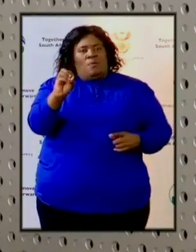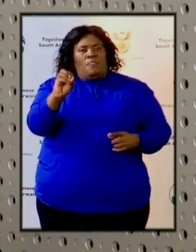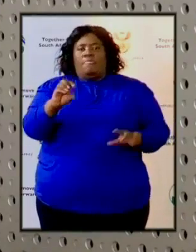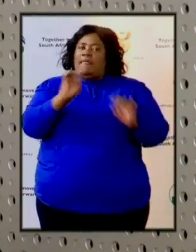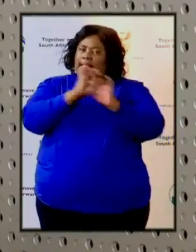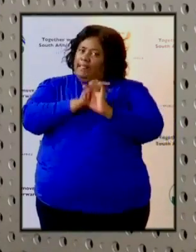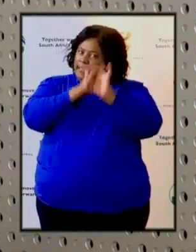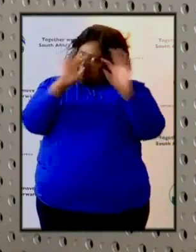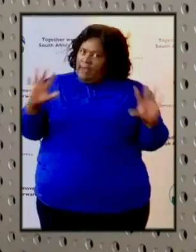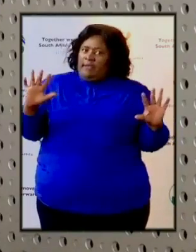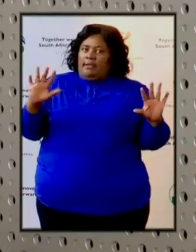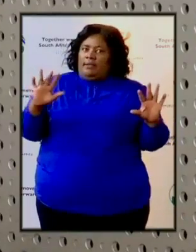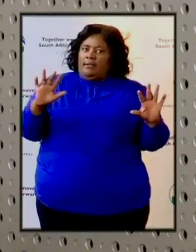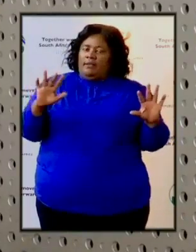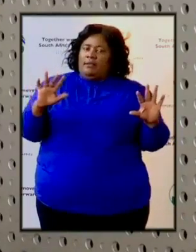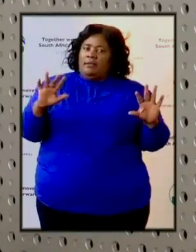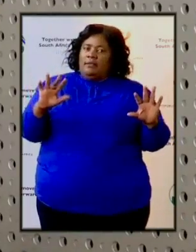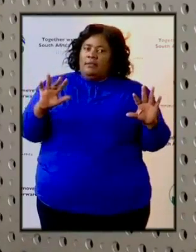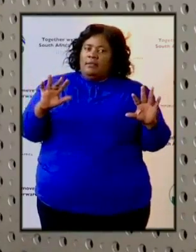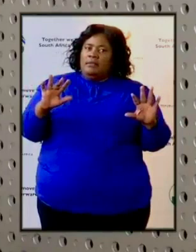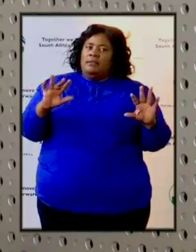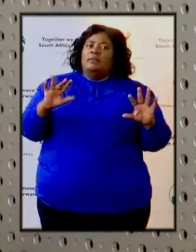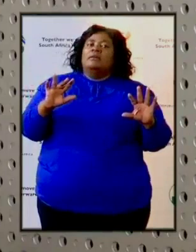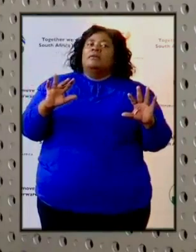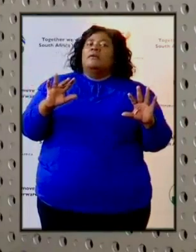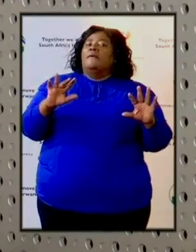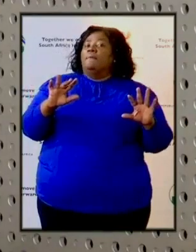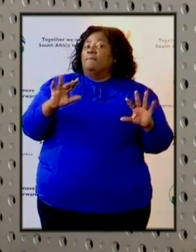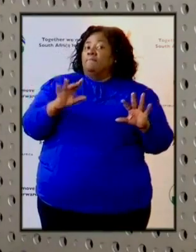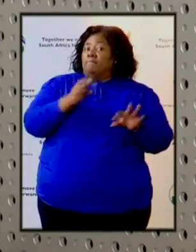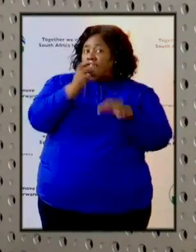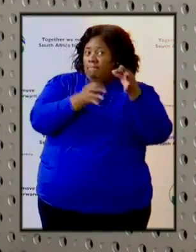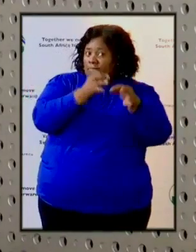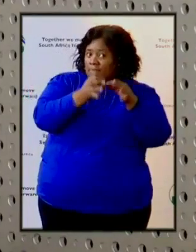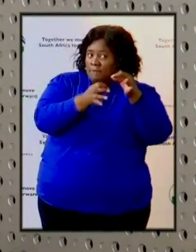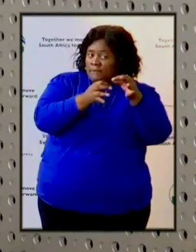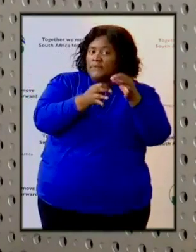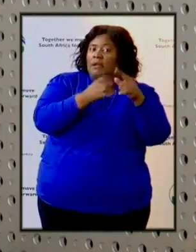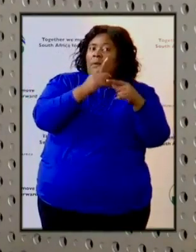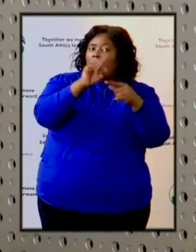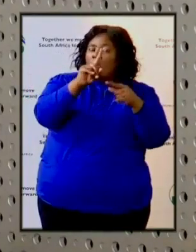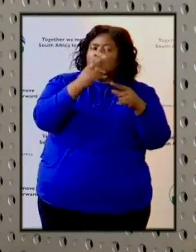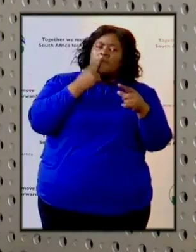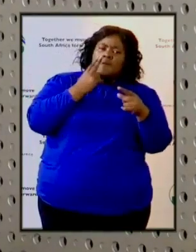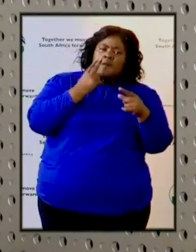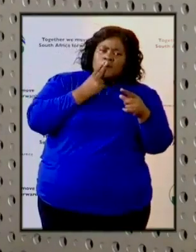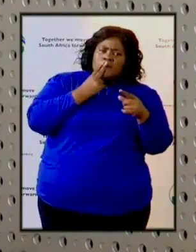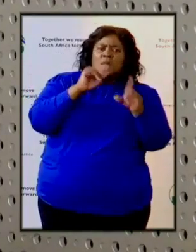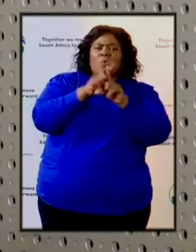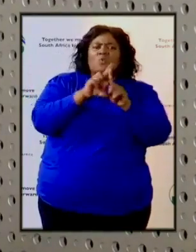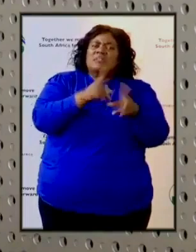clear indications and treaties about tobacco and its